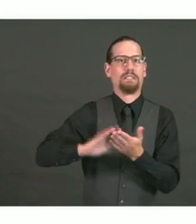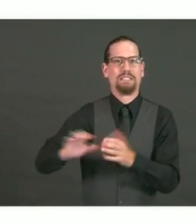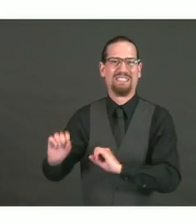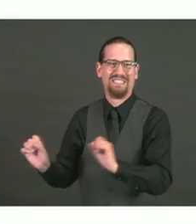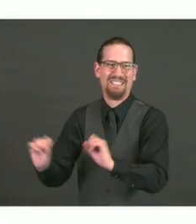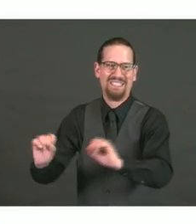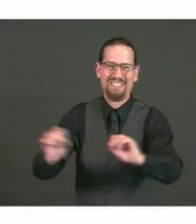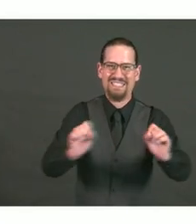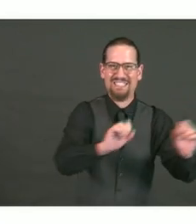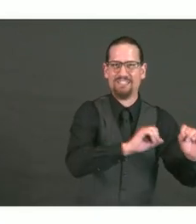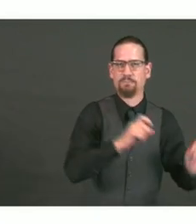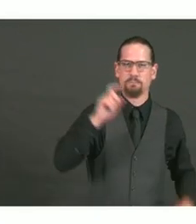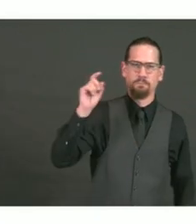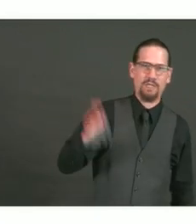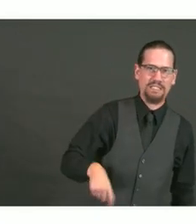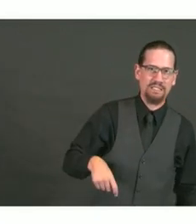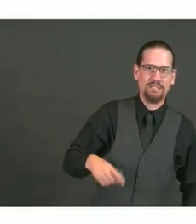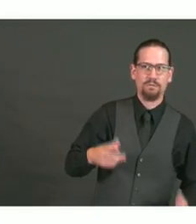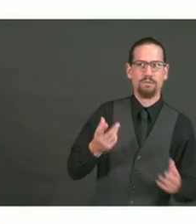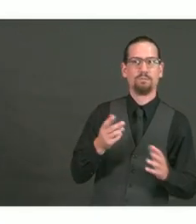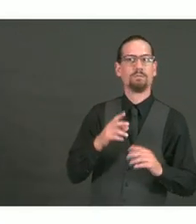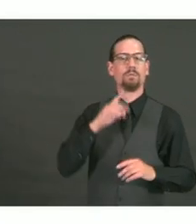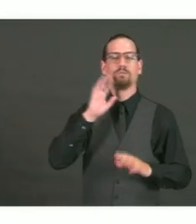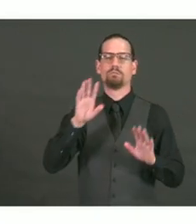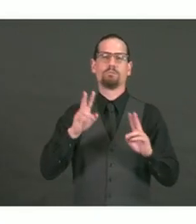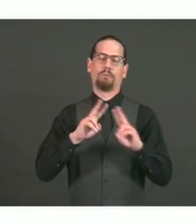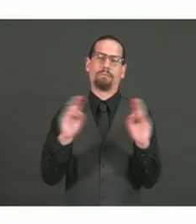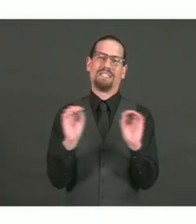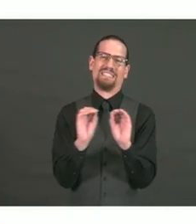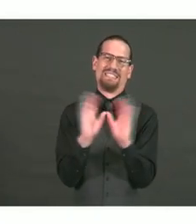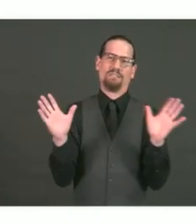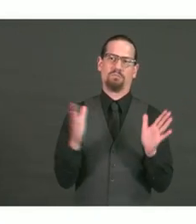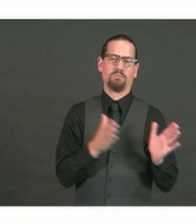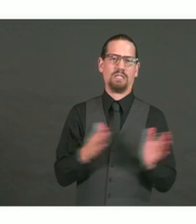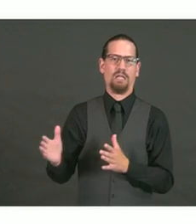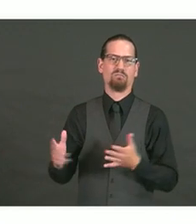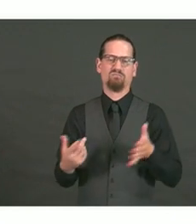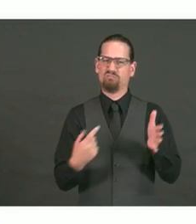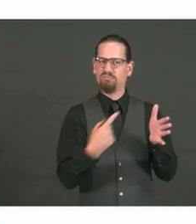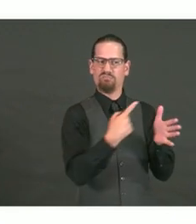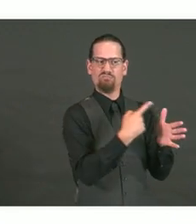And as I've said, this is very clear. These are the five benchmarks